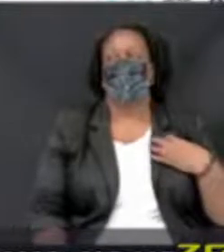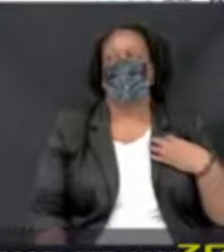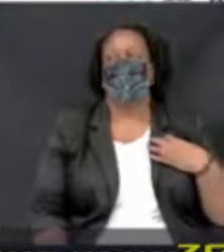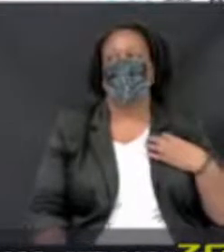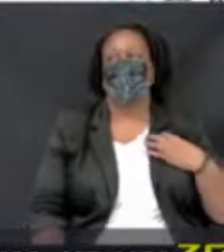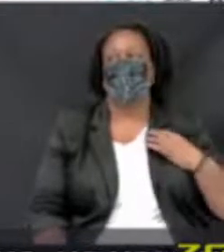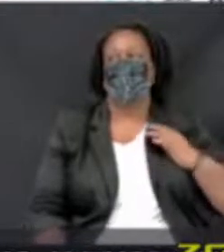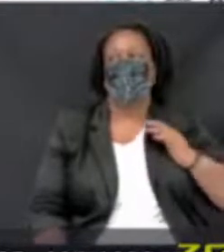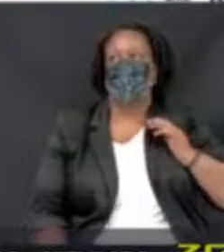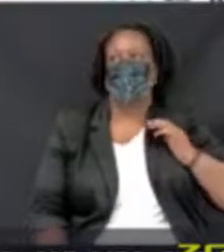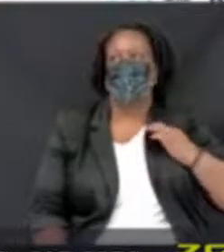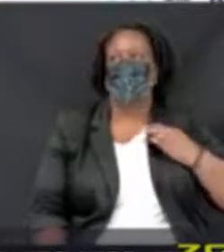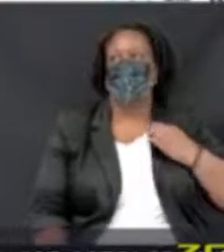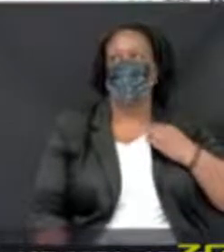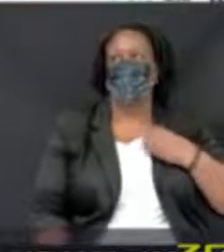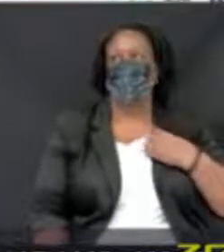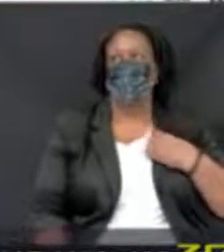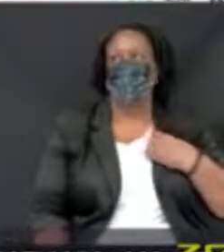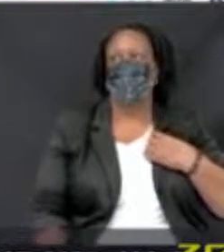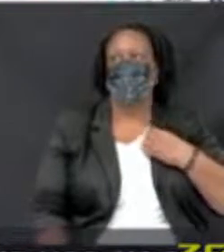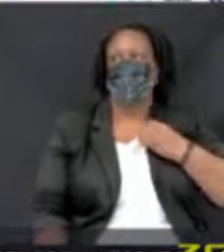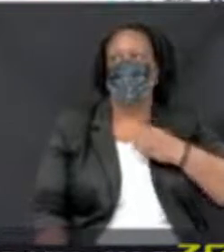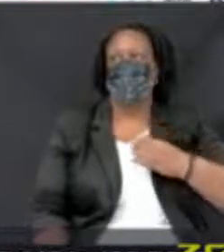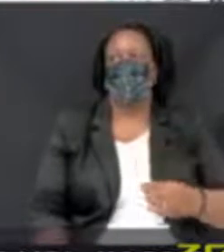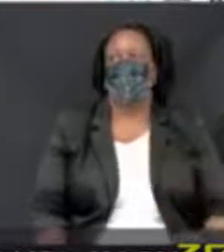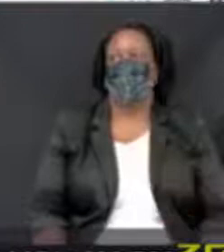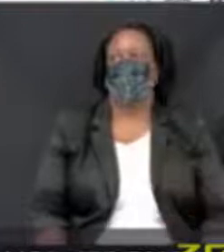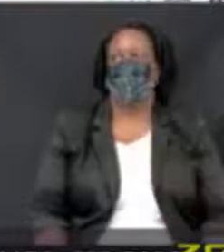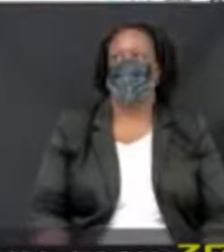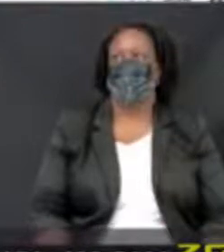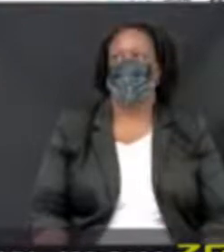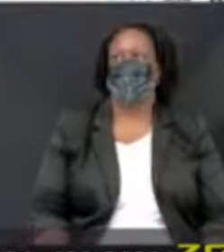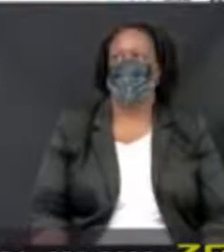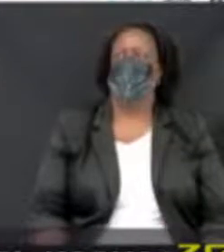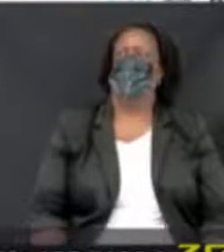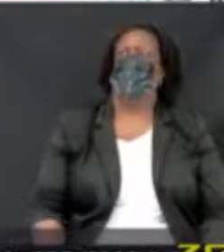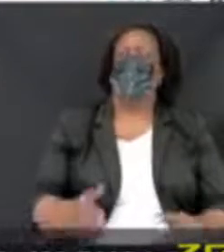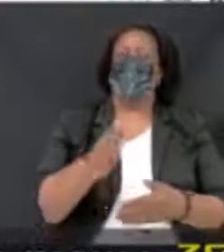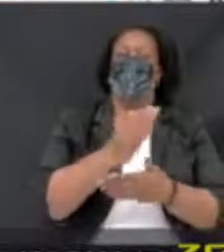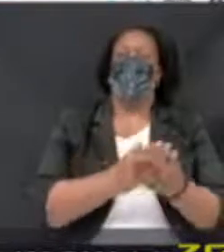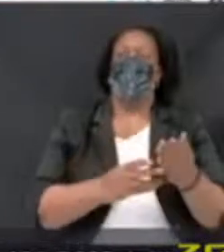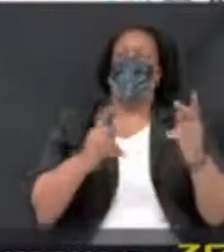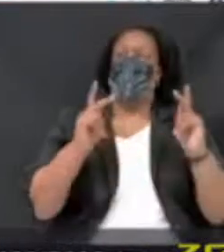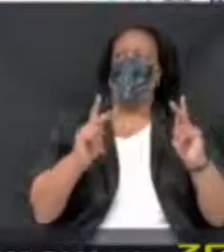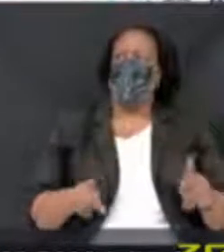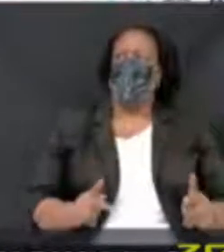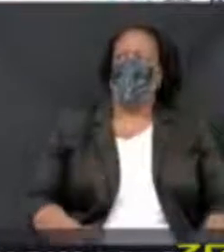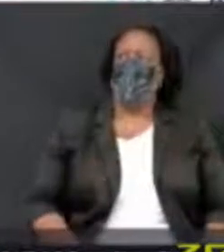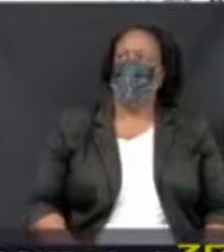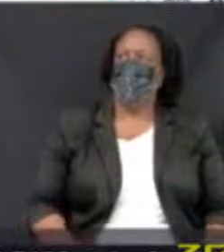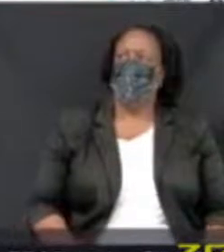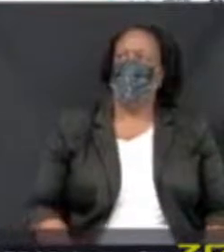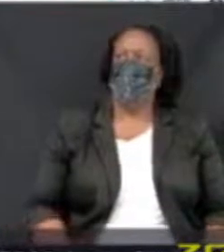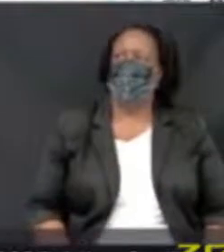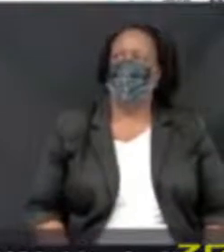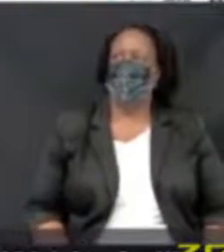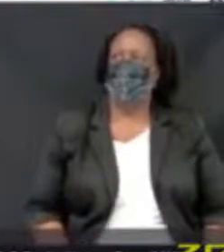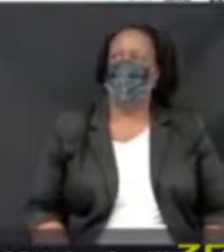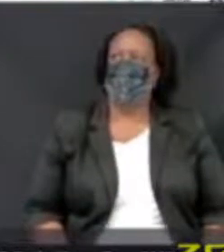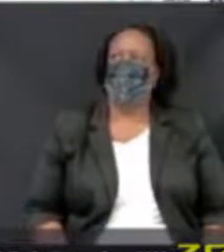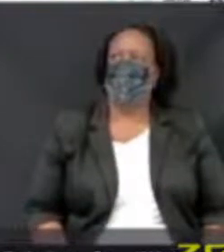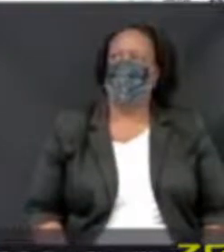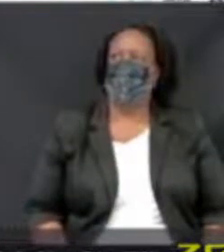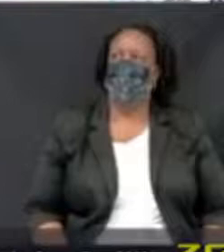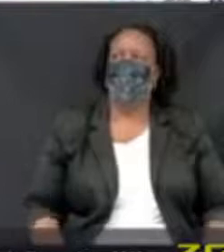the constitution of the task force, meaning the persons that make up the task force. And I just want to reference number 16 of